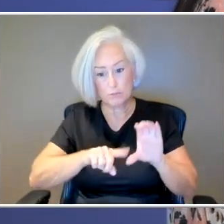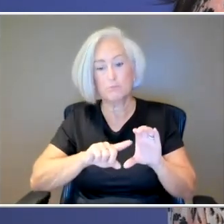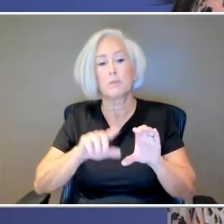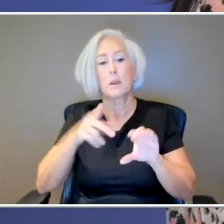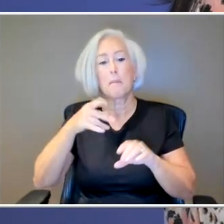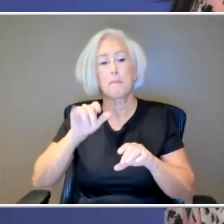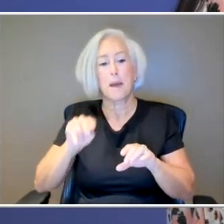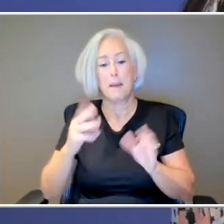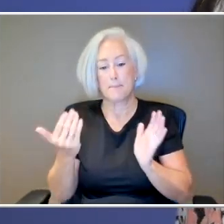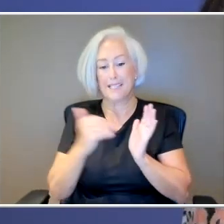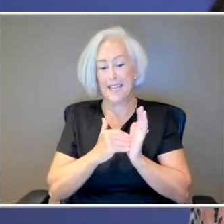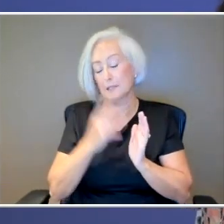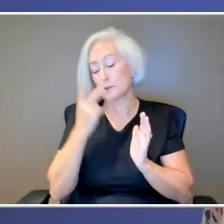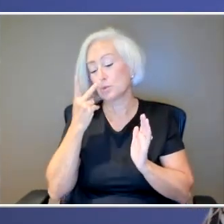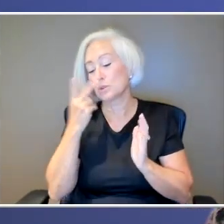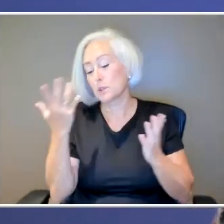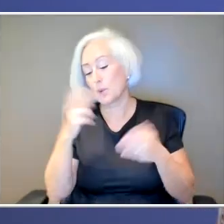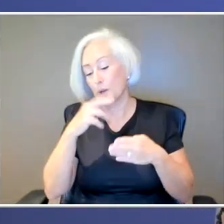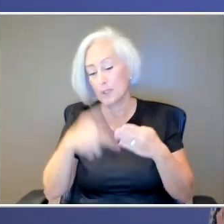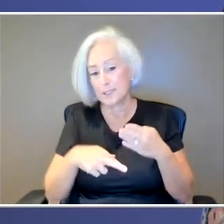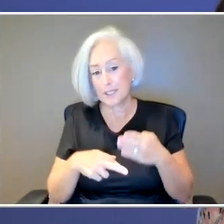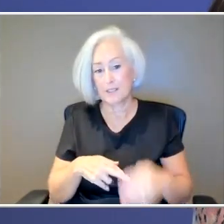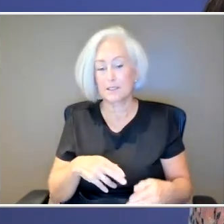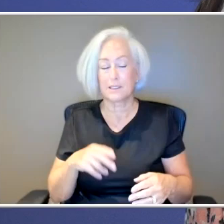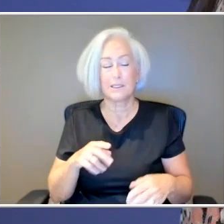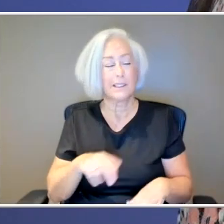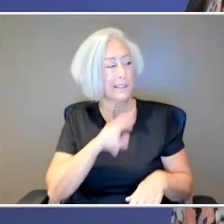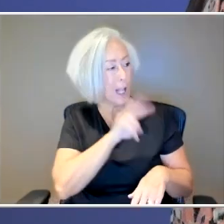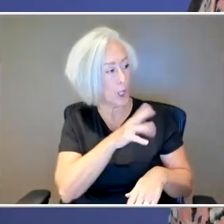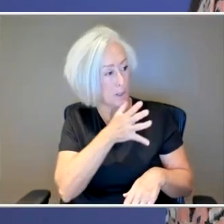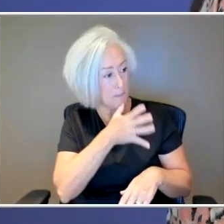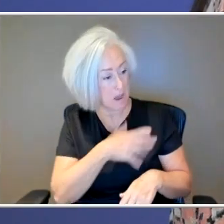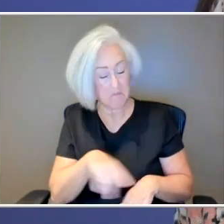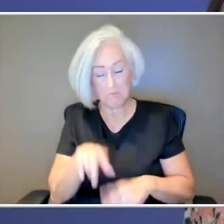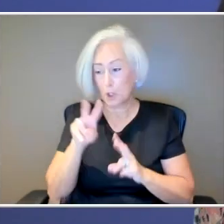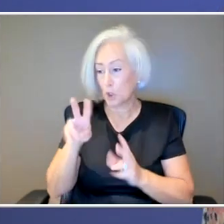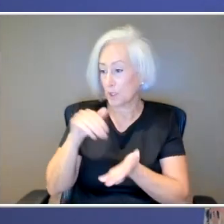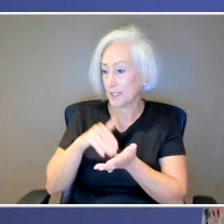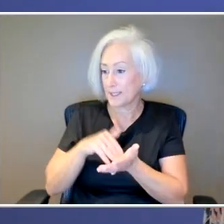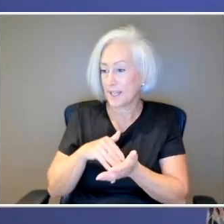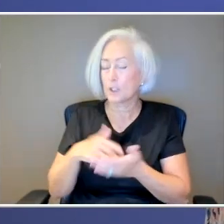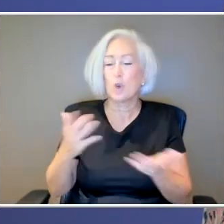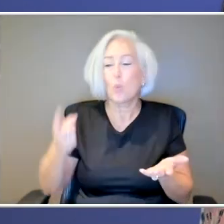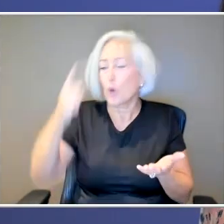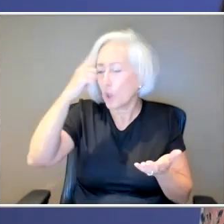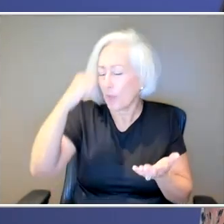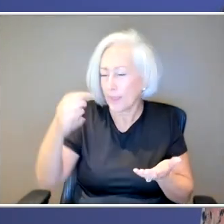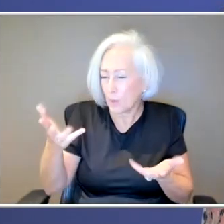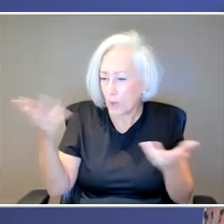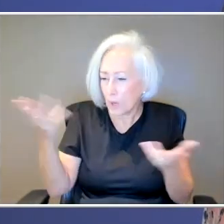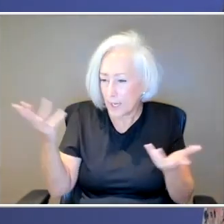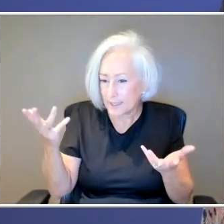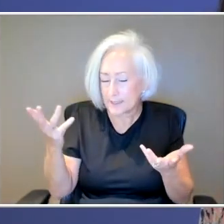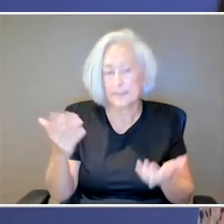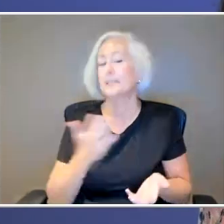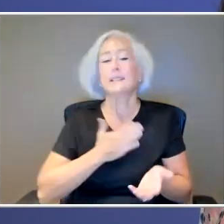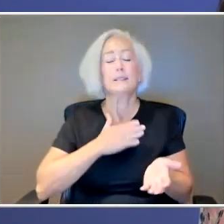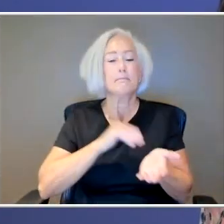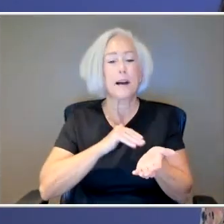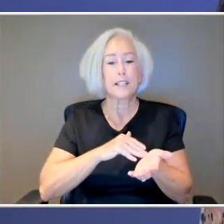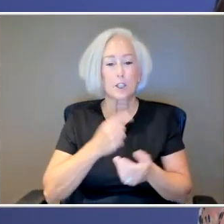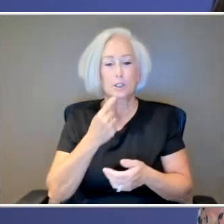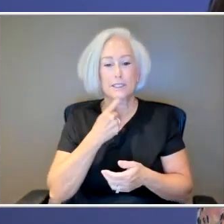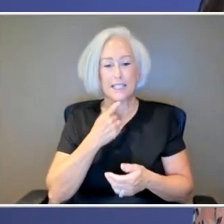And I'm just looking at my mom, and then I looked at him and I was like, okay, what do you think as my doctor? And he was like, I just feel like there's